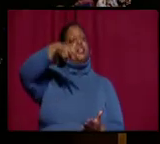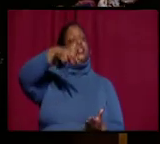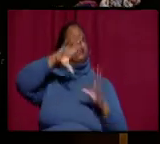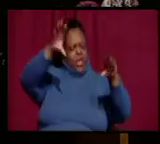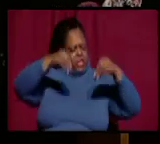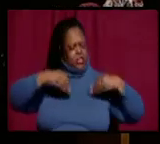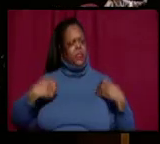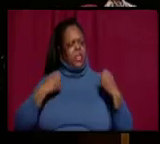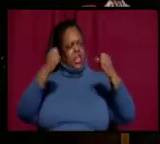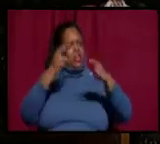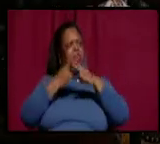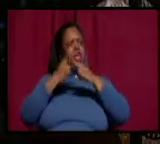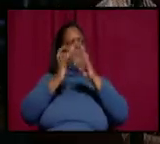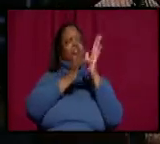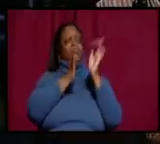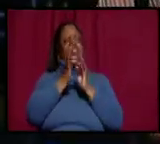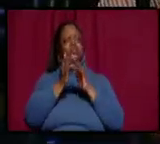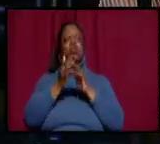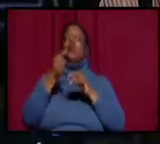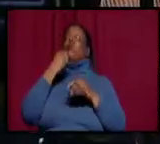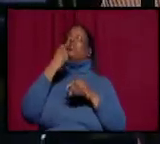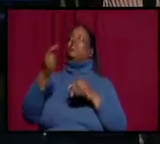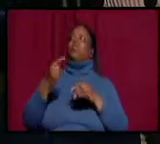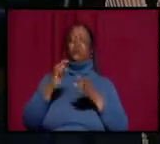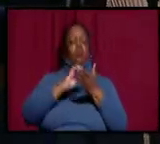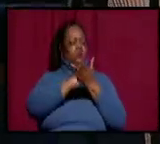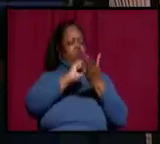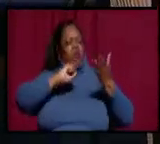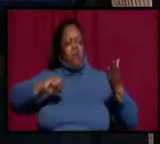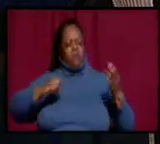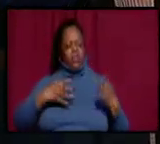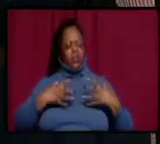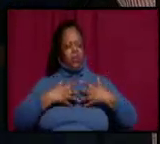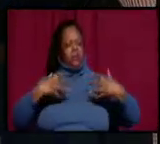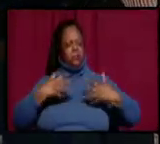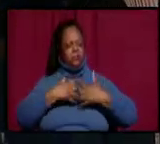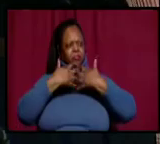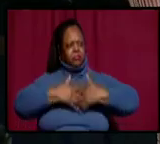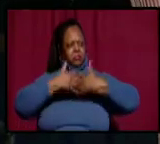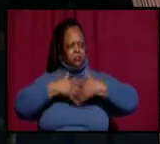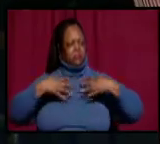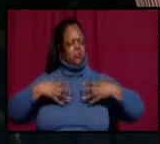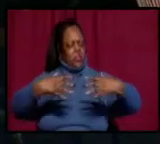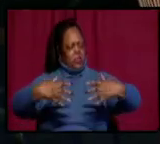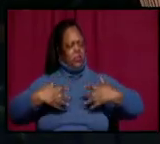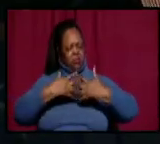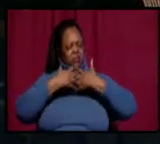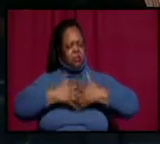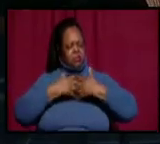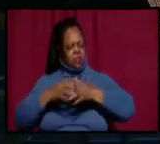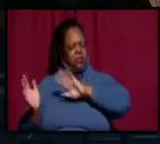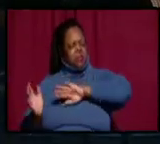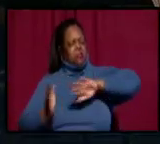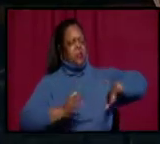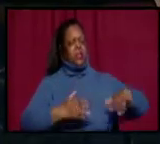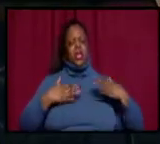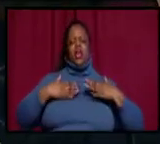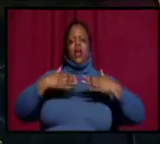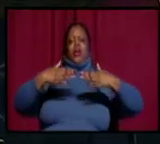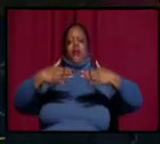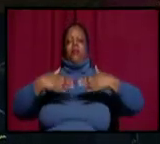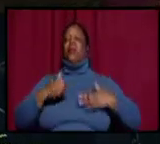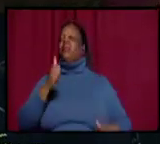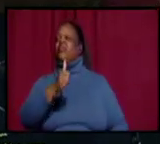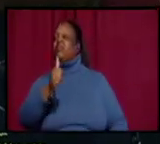in the name of Jesus. We call you off that respirator. We call you off that respirator and command you to breathe with your own